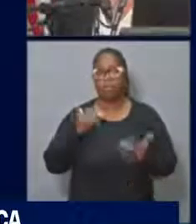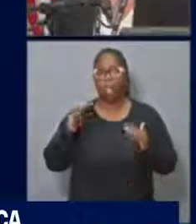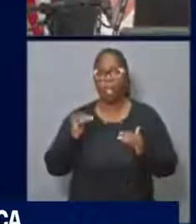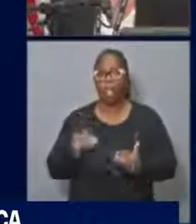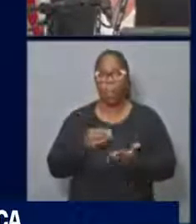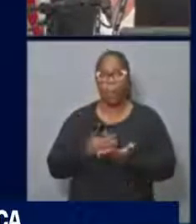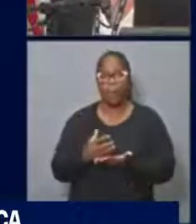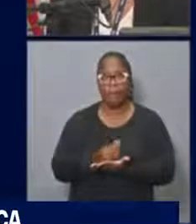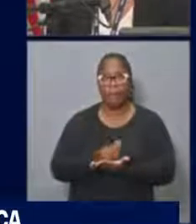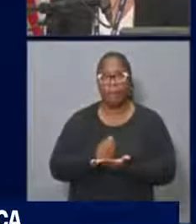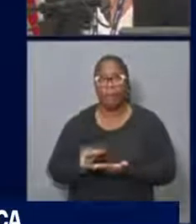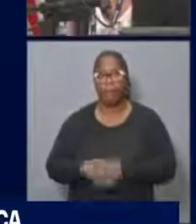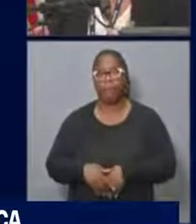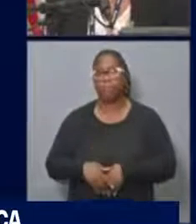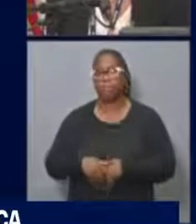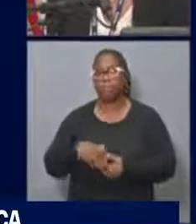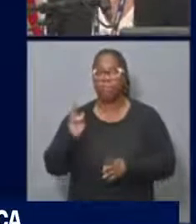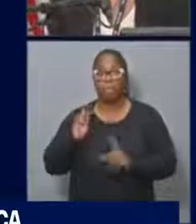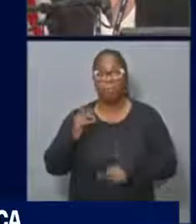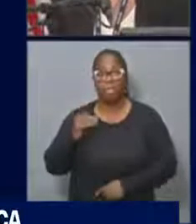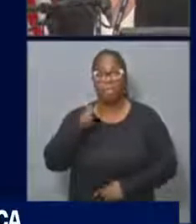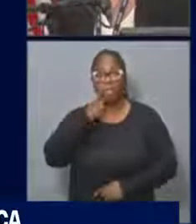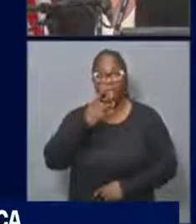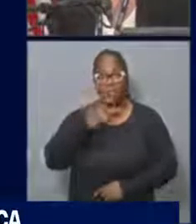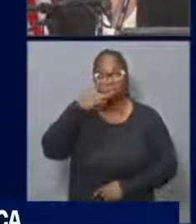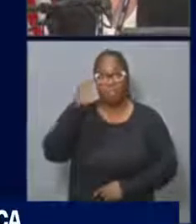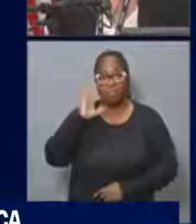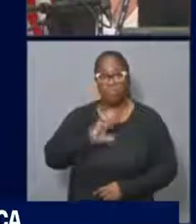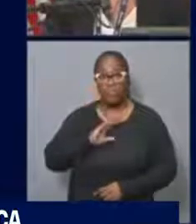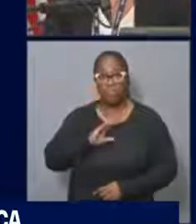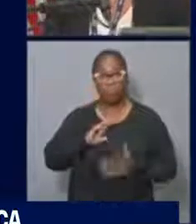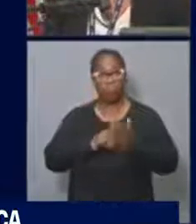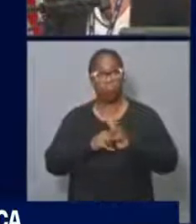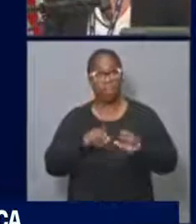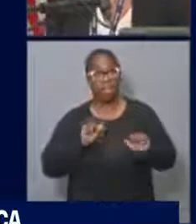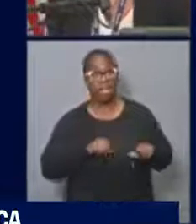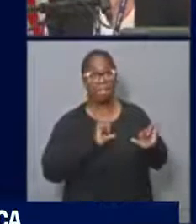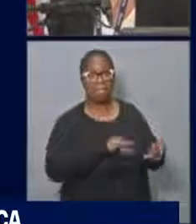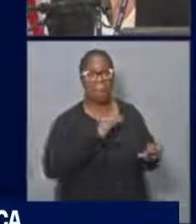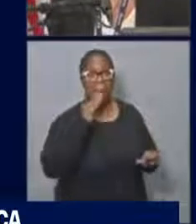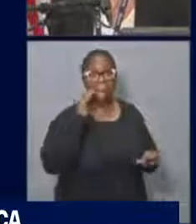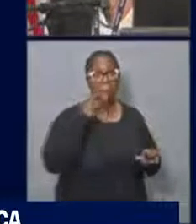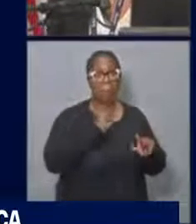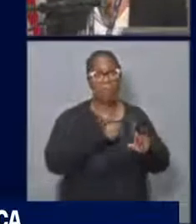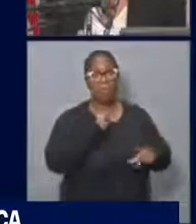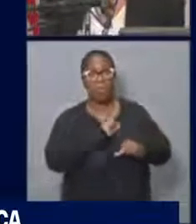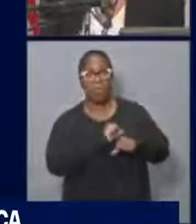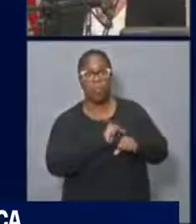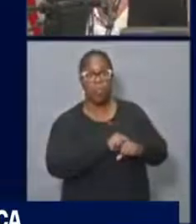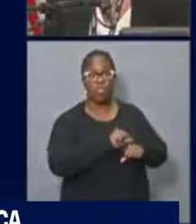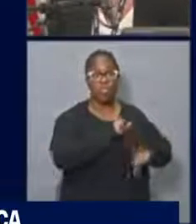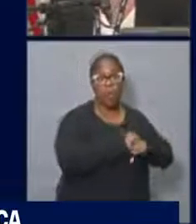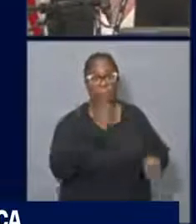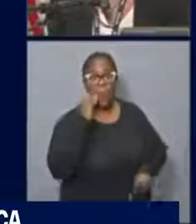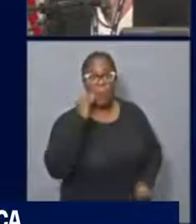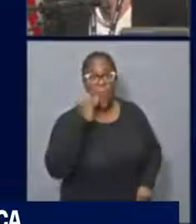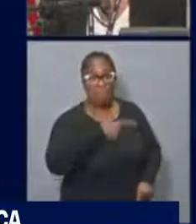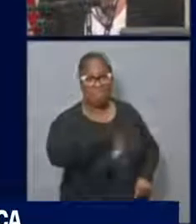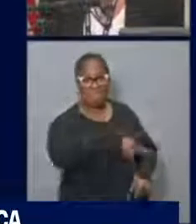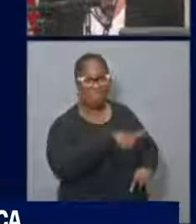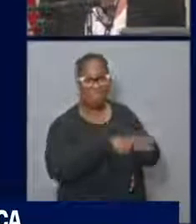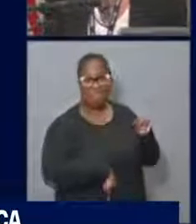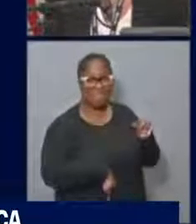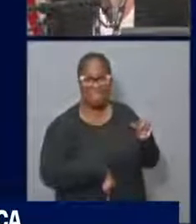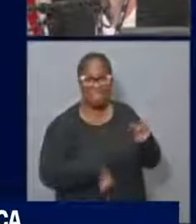stay home at work, and early in the pandemic, there were few protections that were offered at many work sites. There were